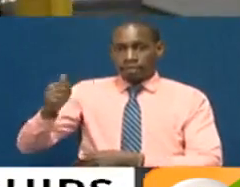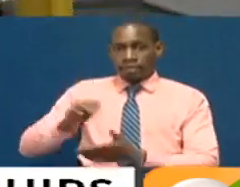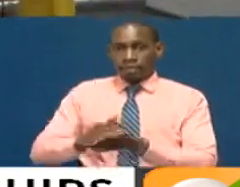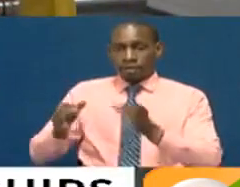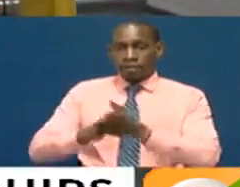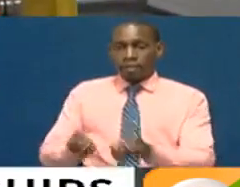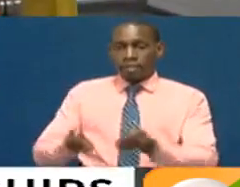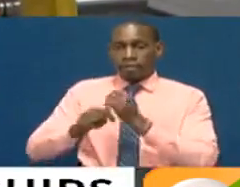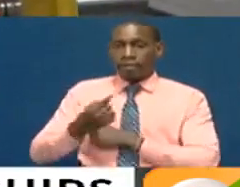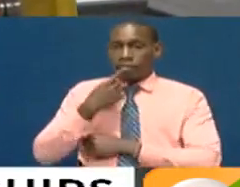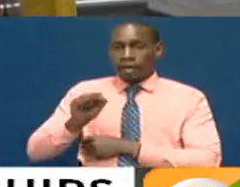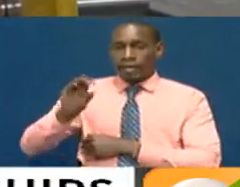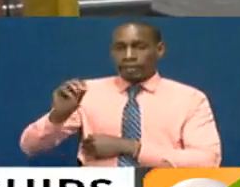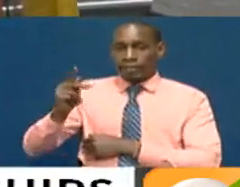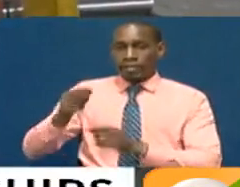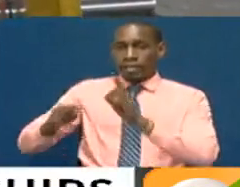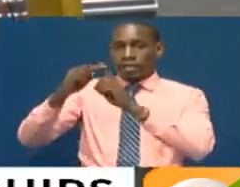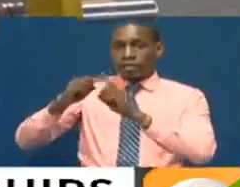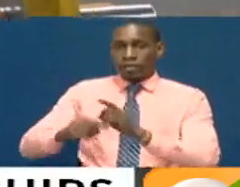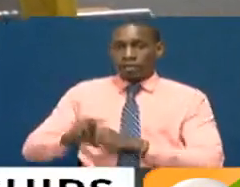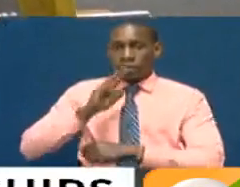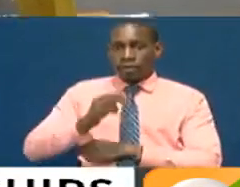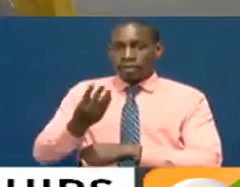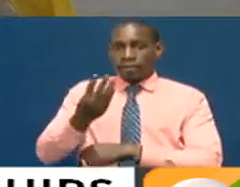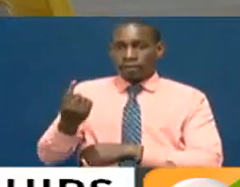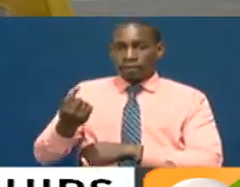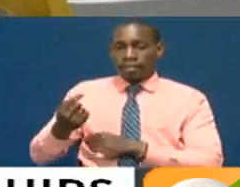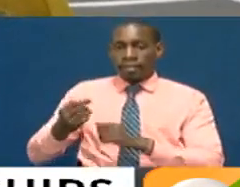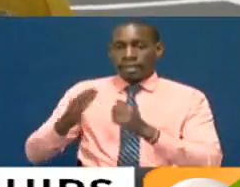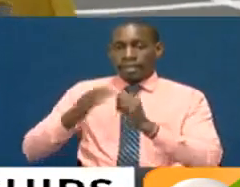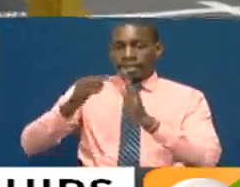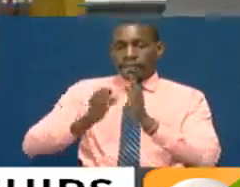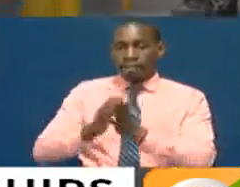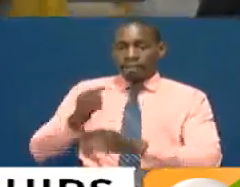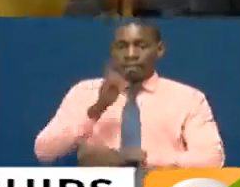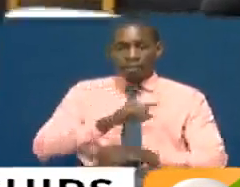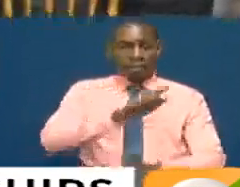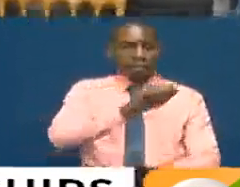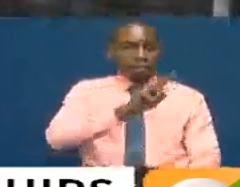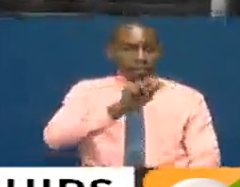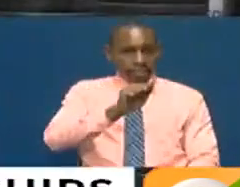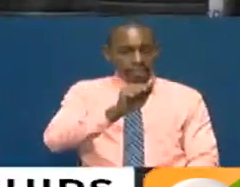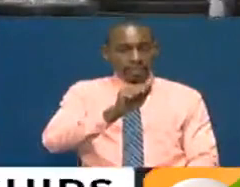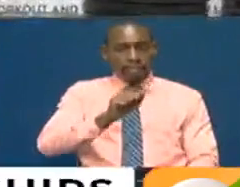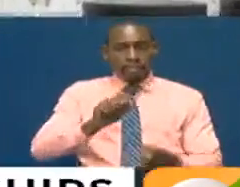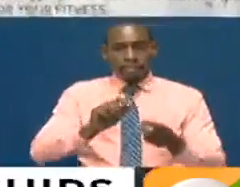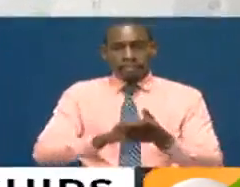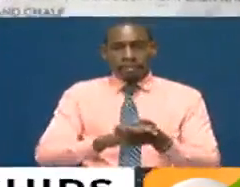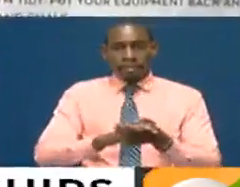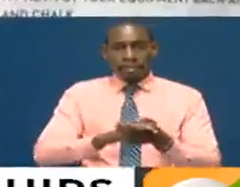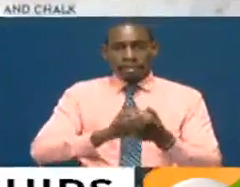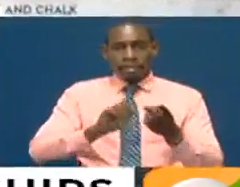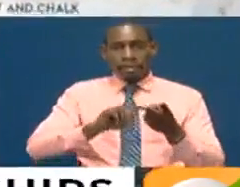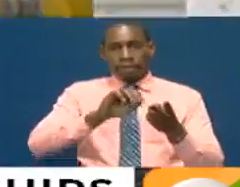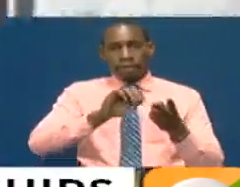deadlift 150 kilograms to amass a total of 141.89 points, upstaging Tina Achieng and Musavi Shiguri, who